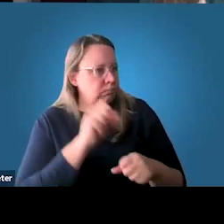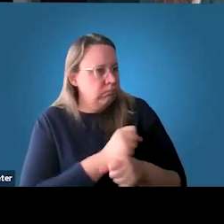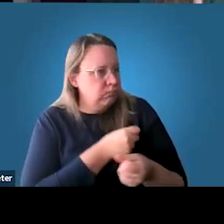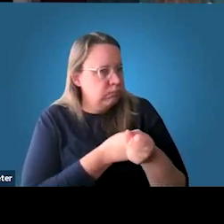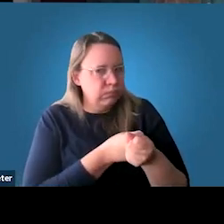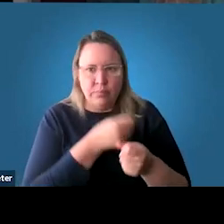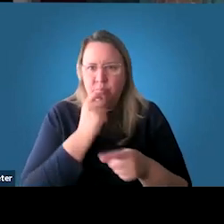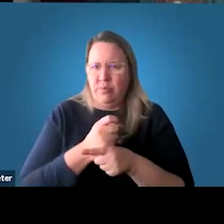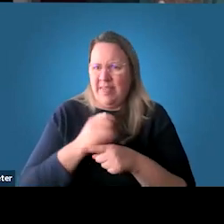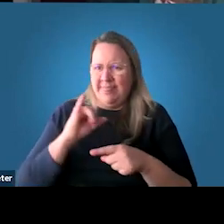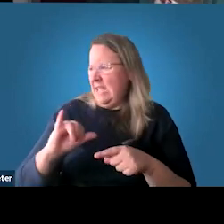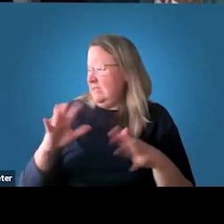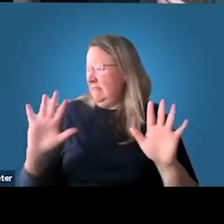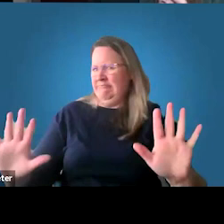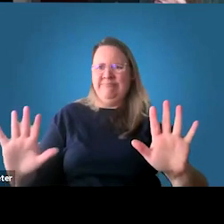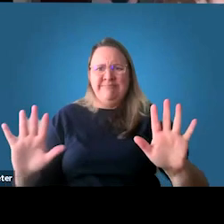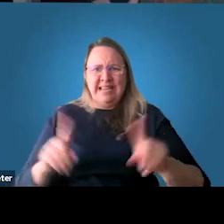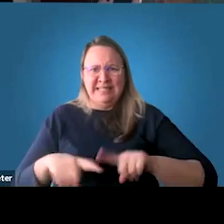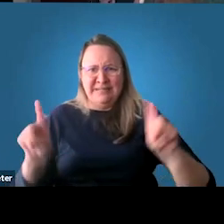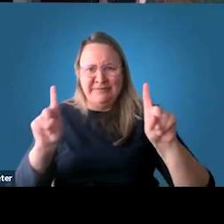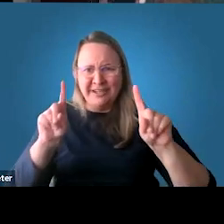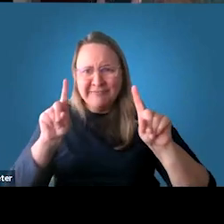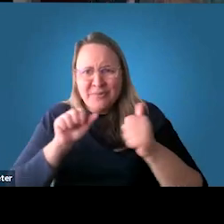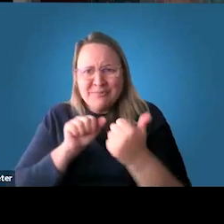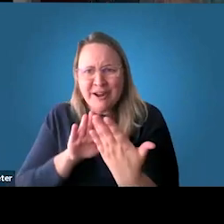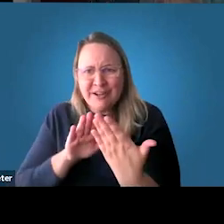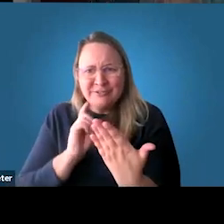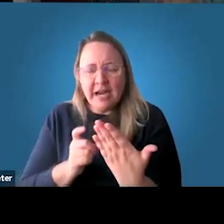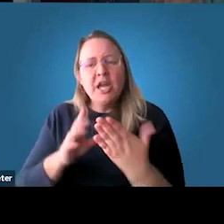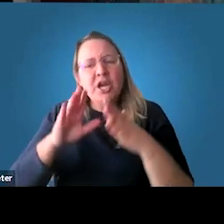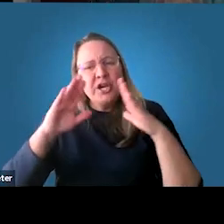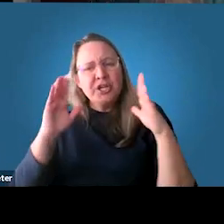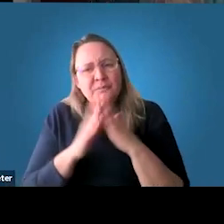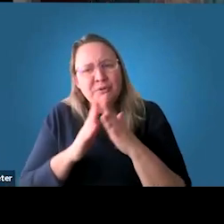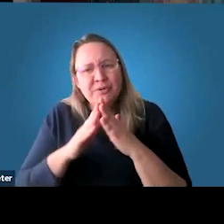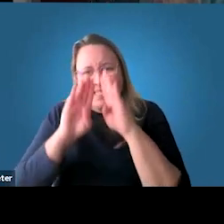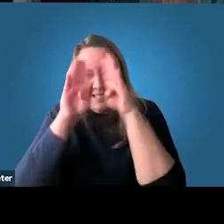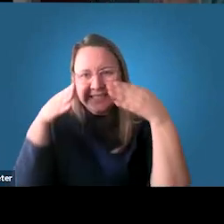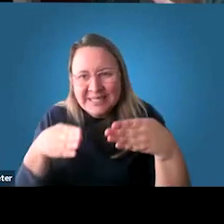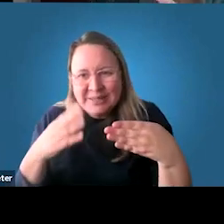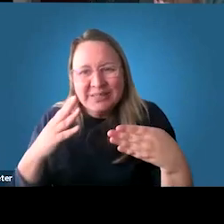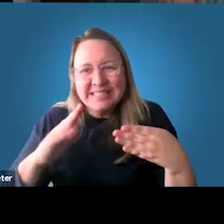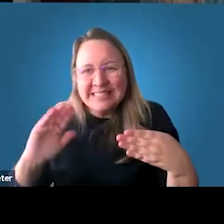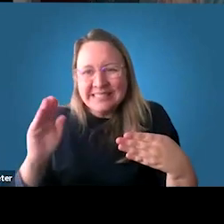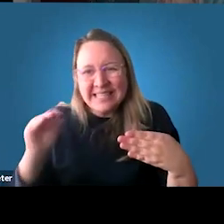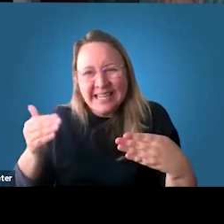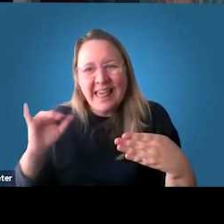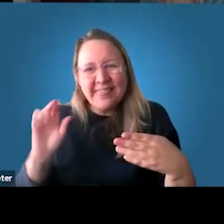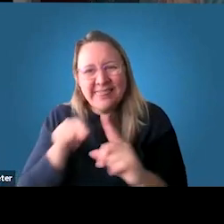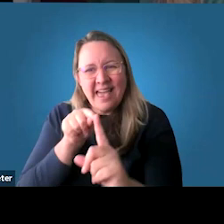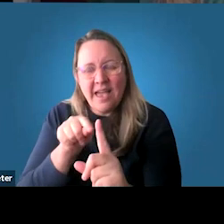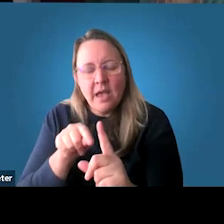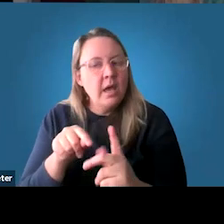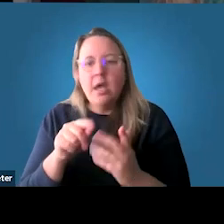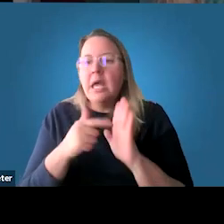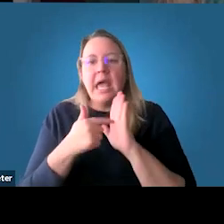Whoa, right? Like that's a shift. This is what community centered sounds like. And big picture, what is this a